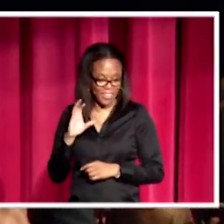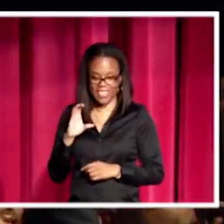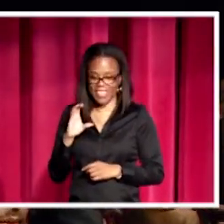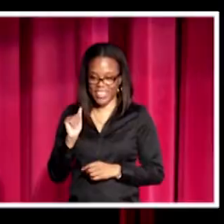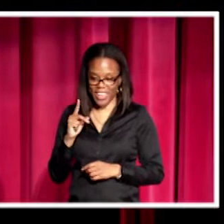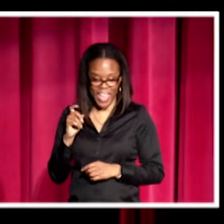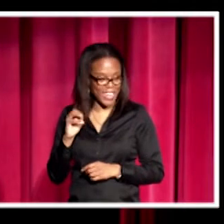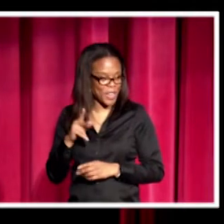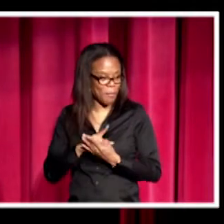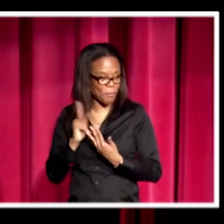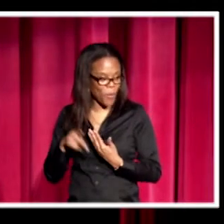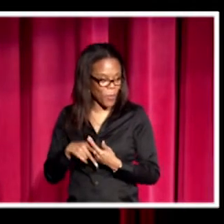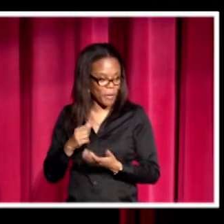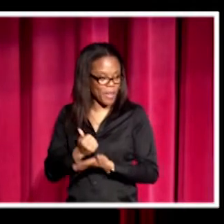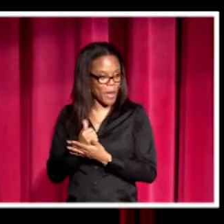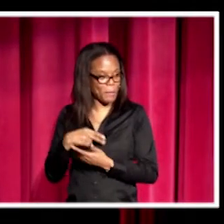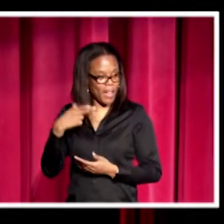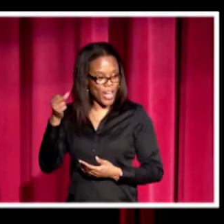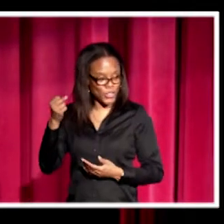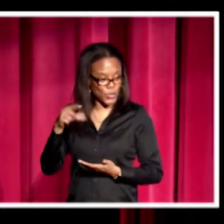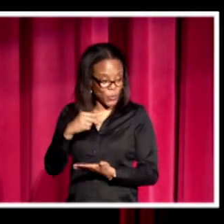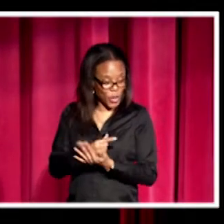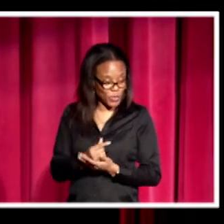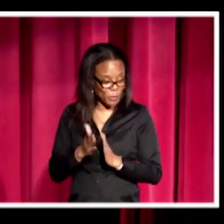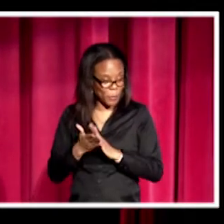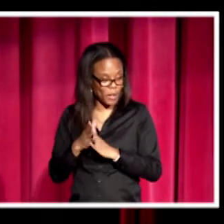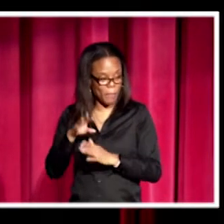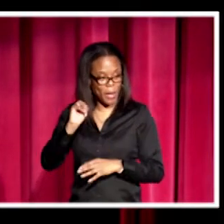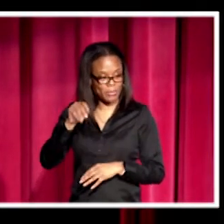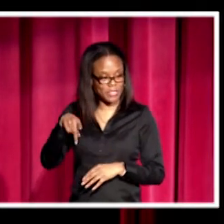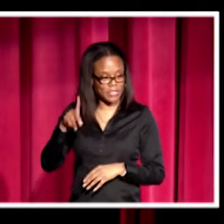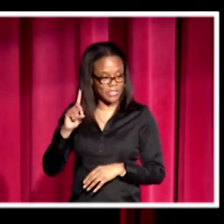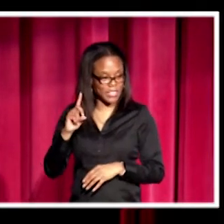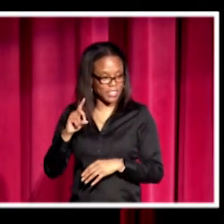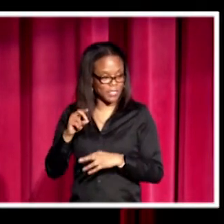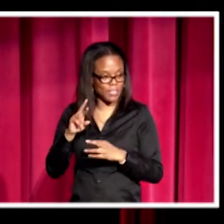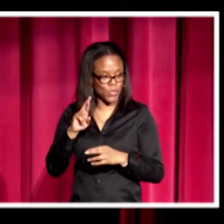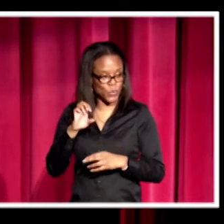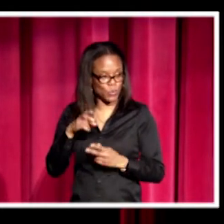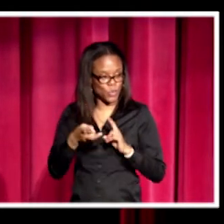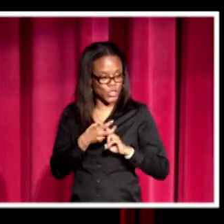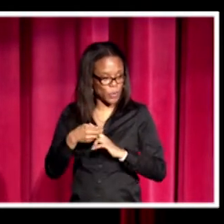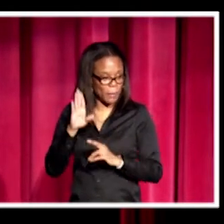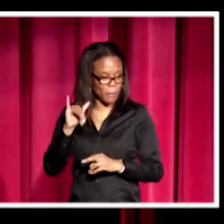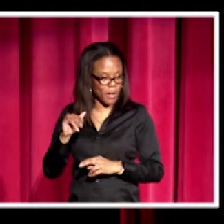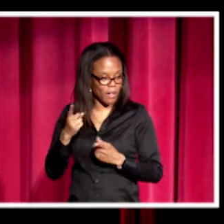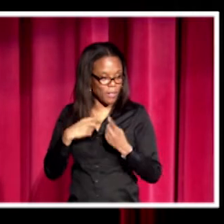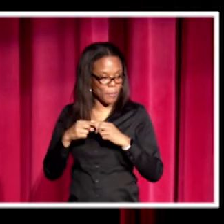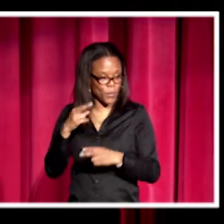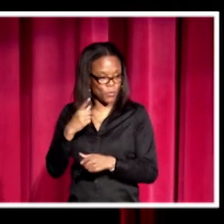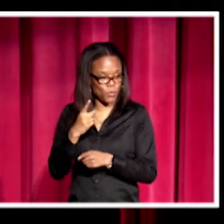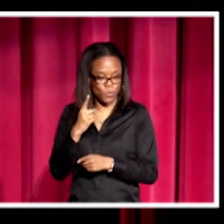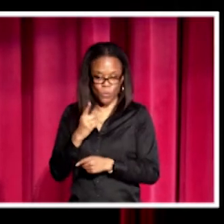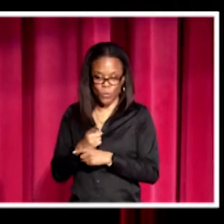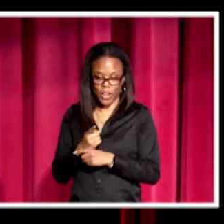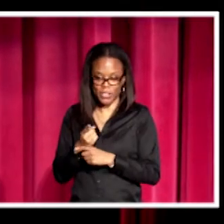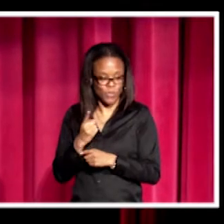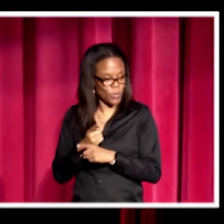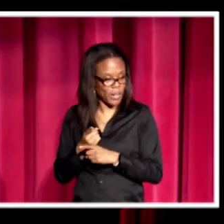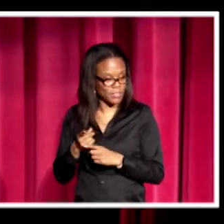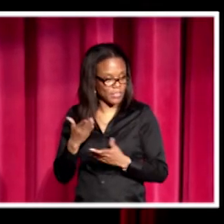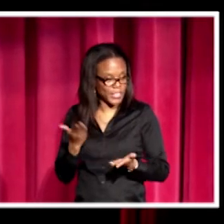The cadet program helps high school graduates become MPD recruits by coming right here